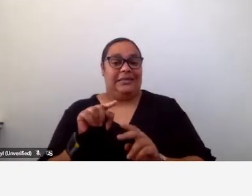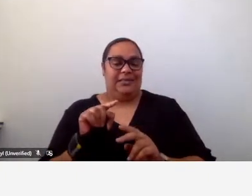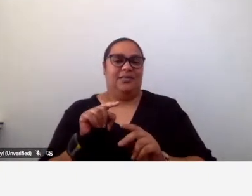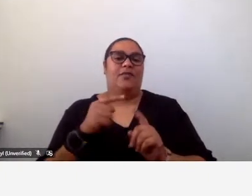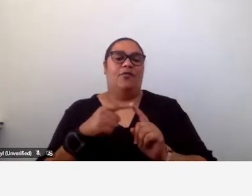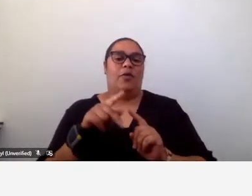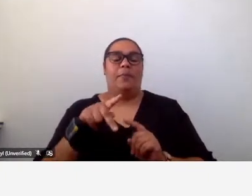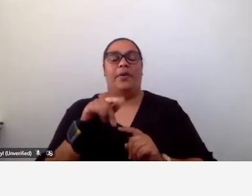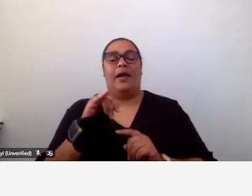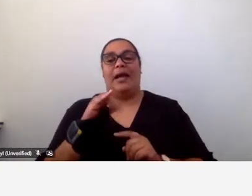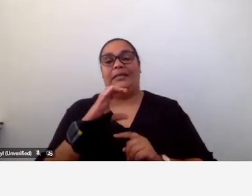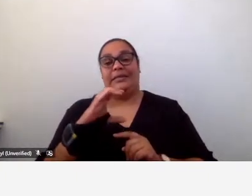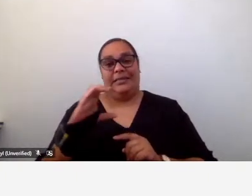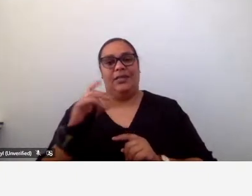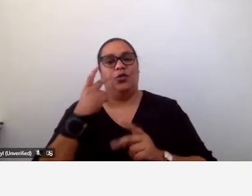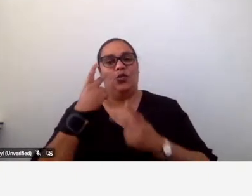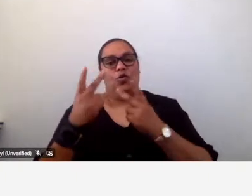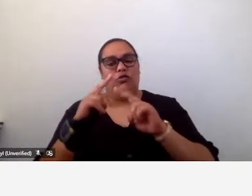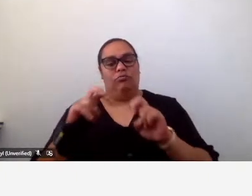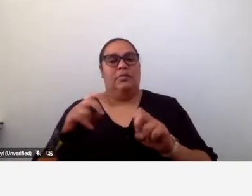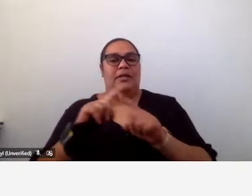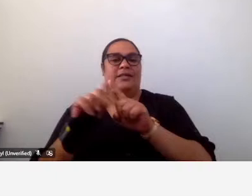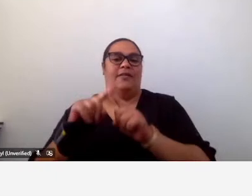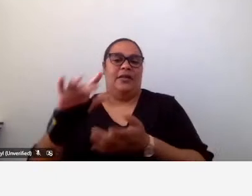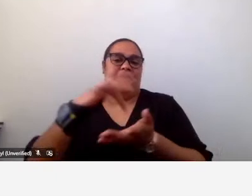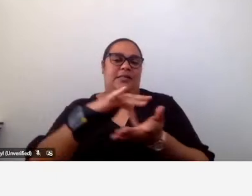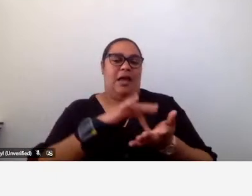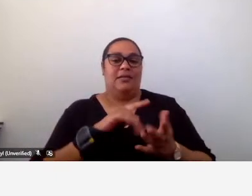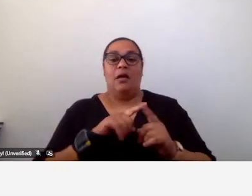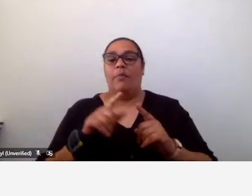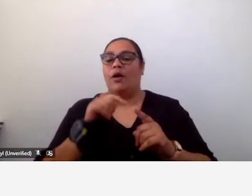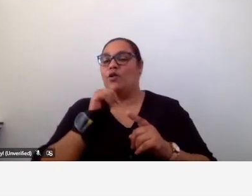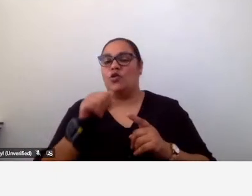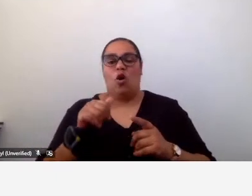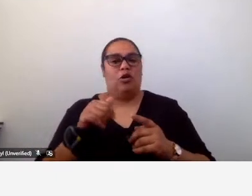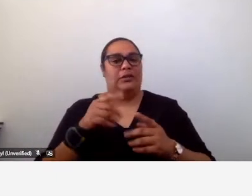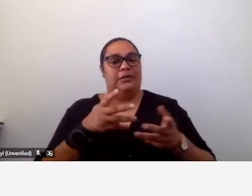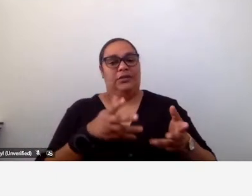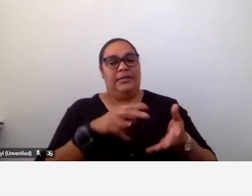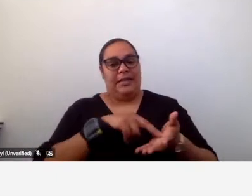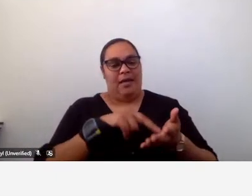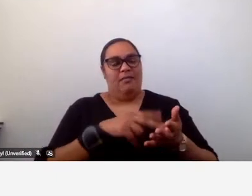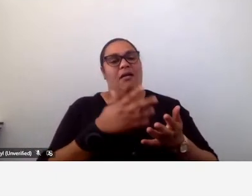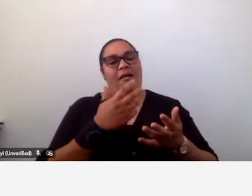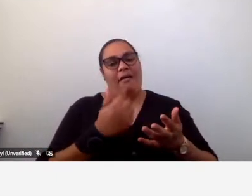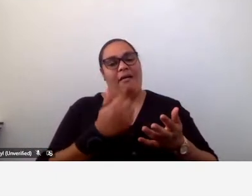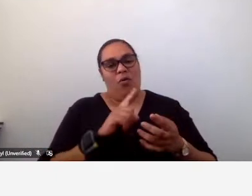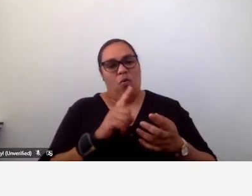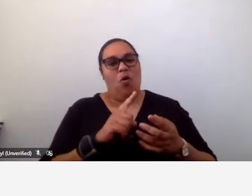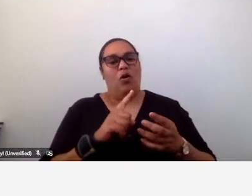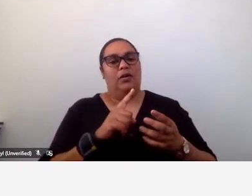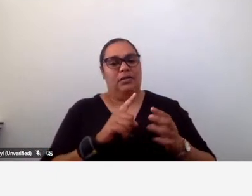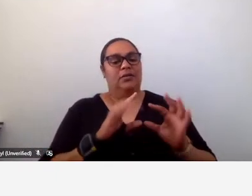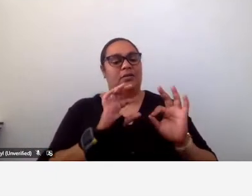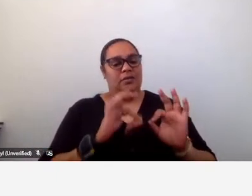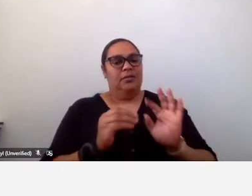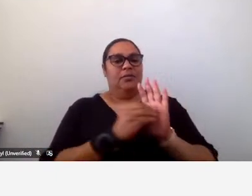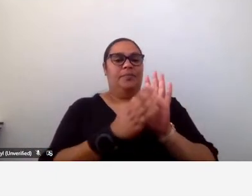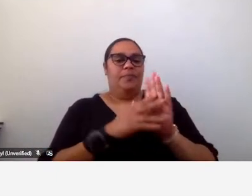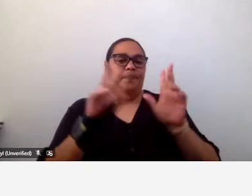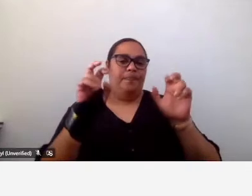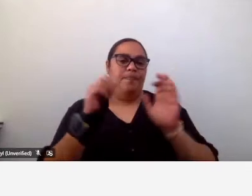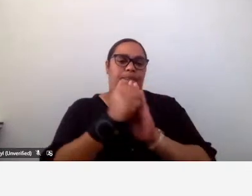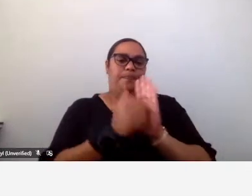the PICC to look into sites. But notwithstanding as well, it is a standing item on